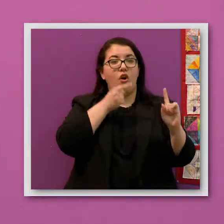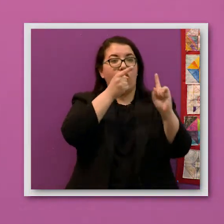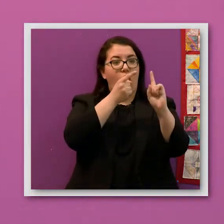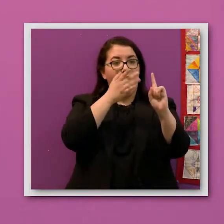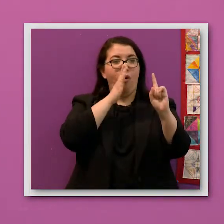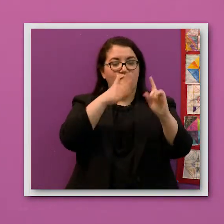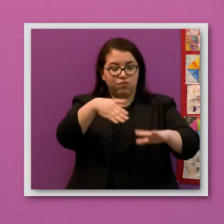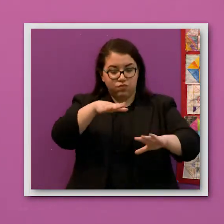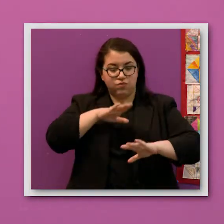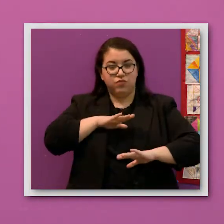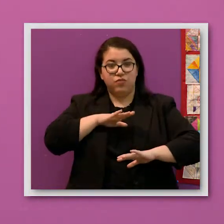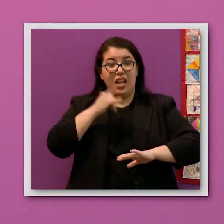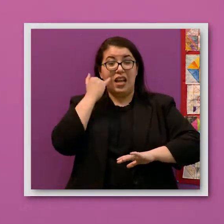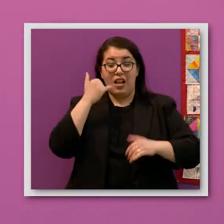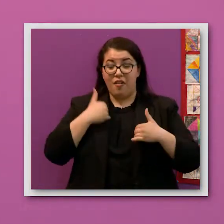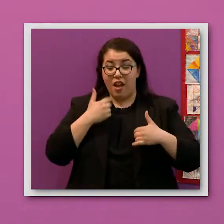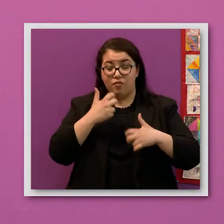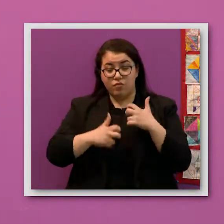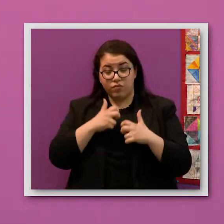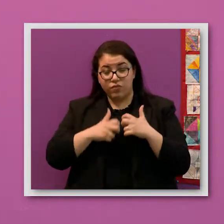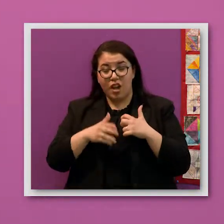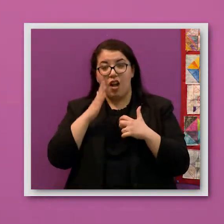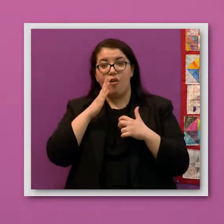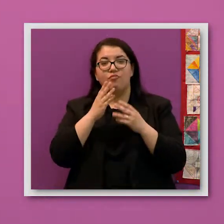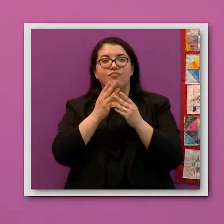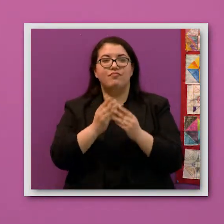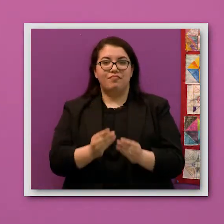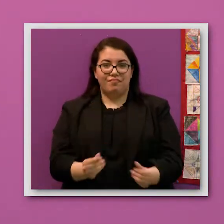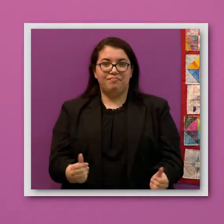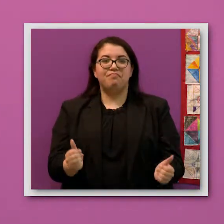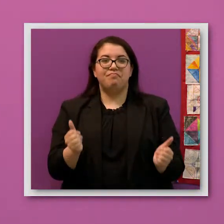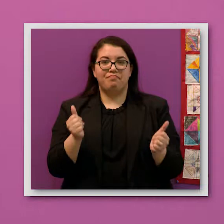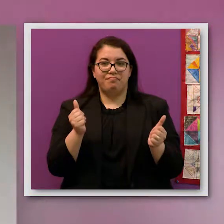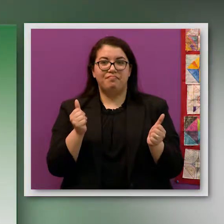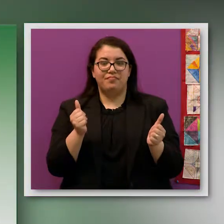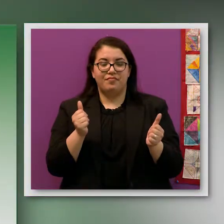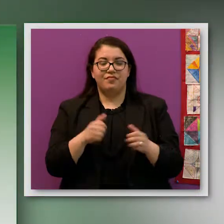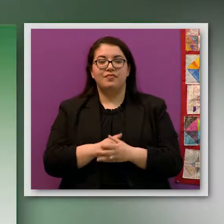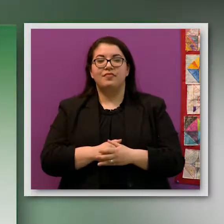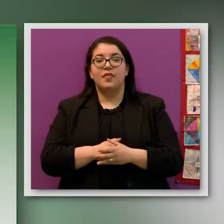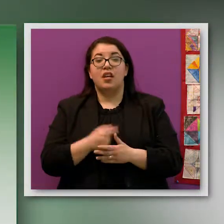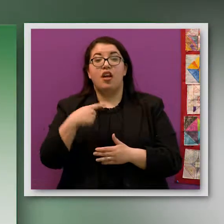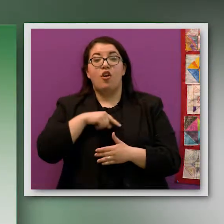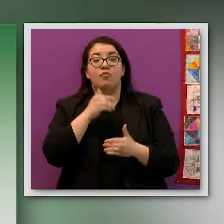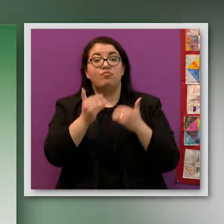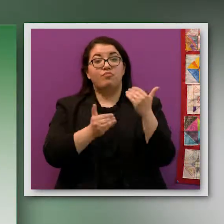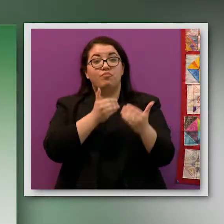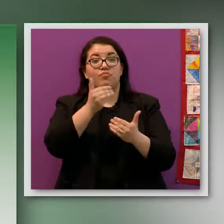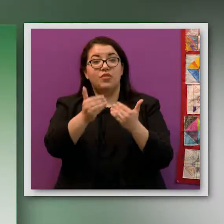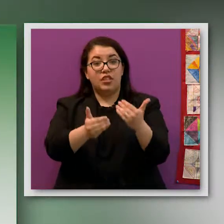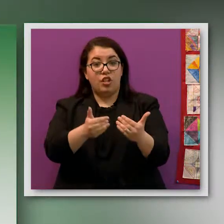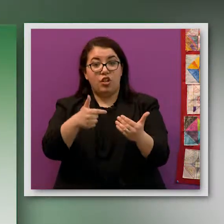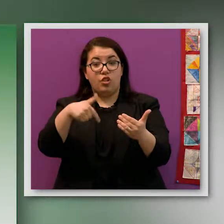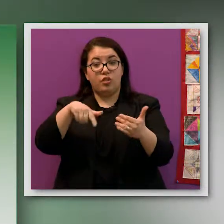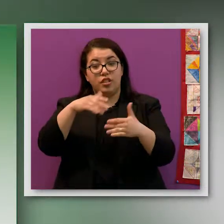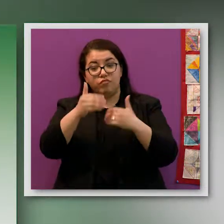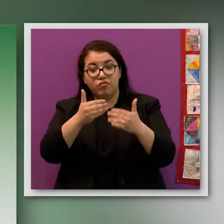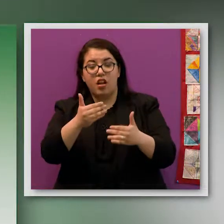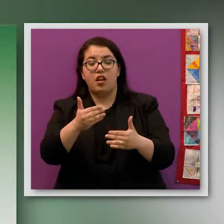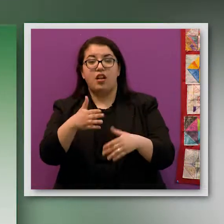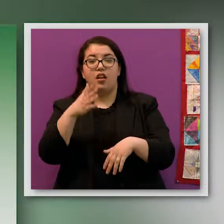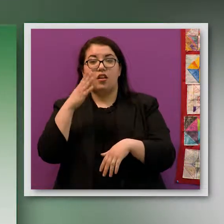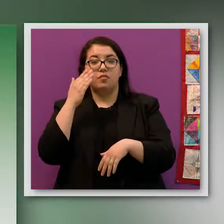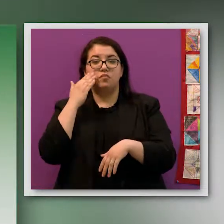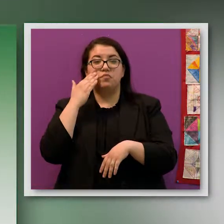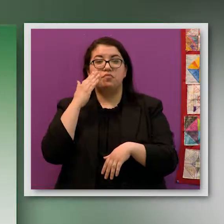any problems along the way, we're working with our agencies to correct them. So as we go through the execution and accountability phase,